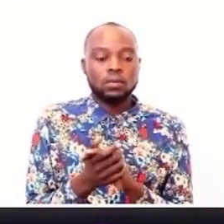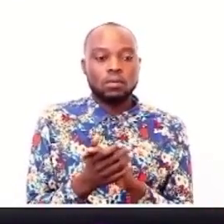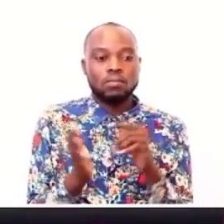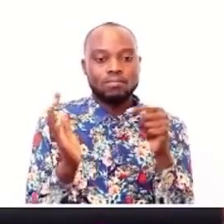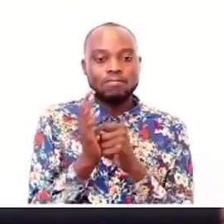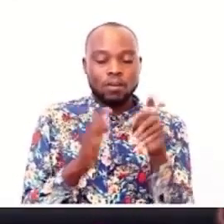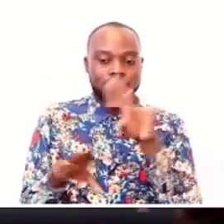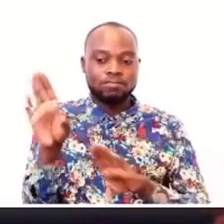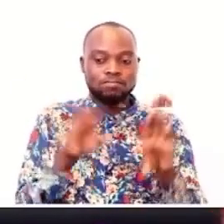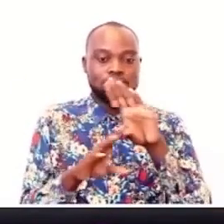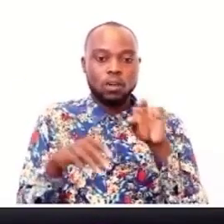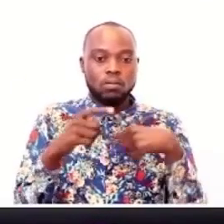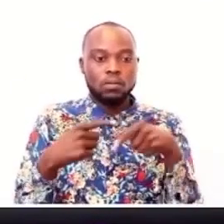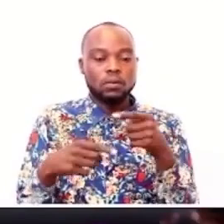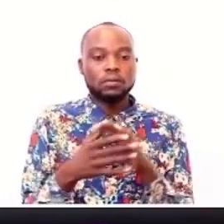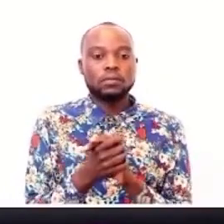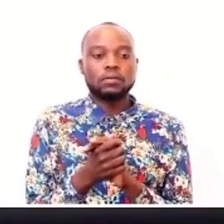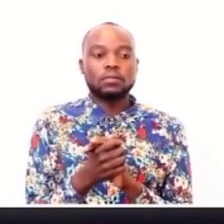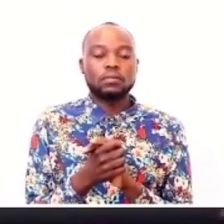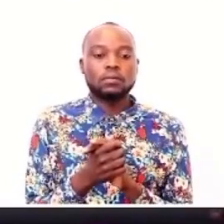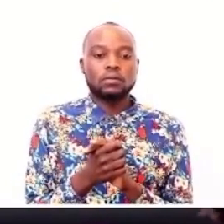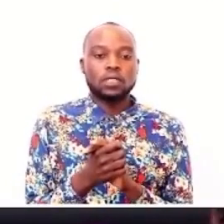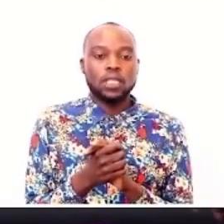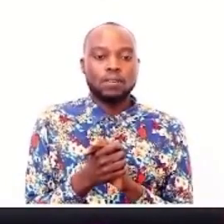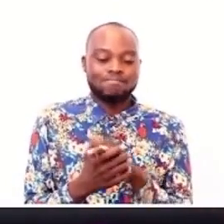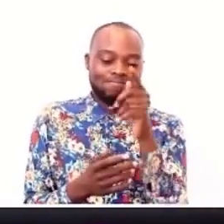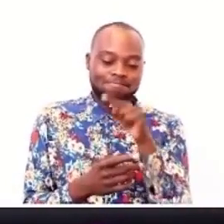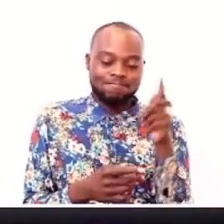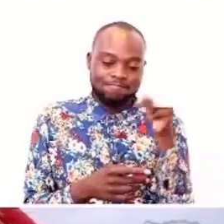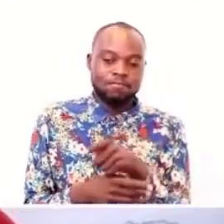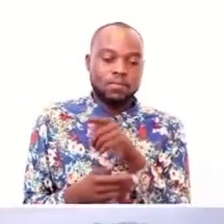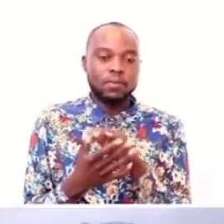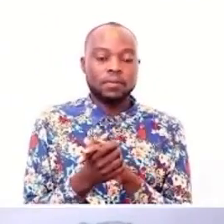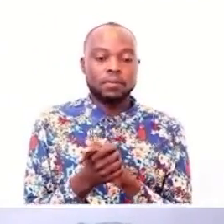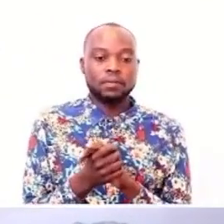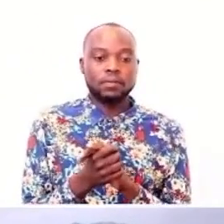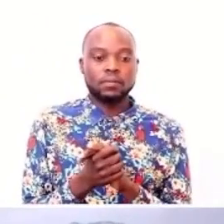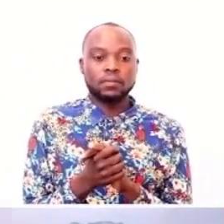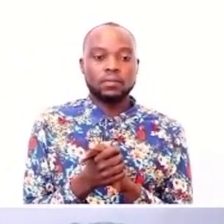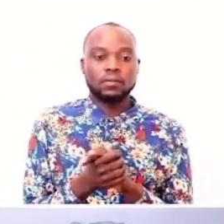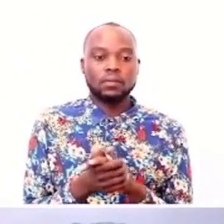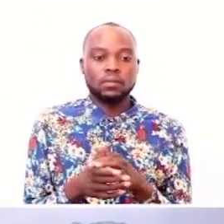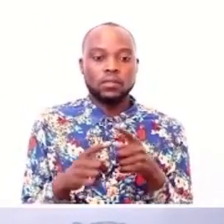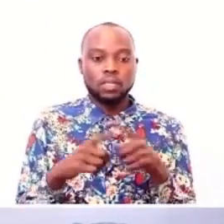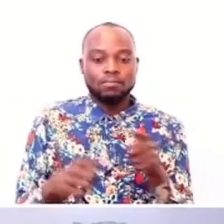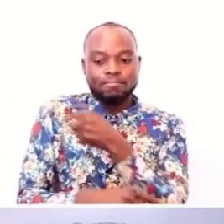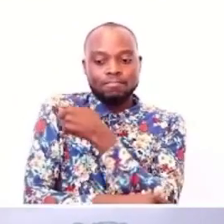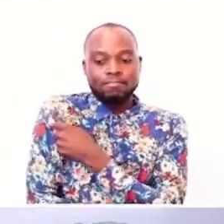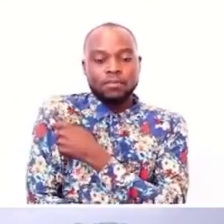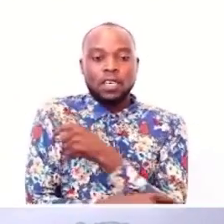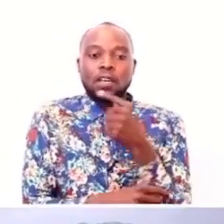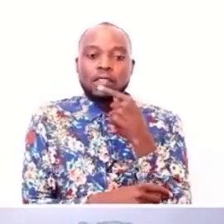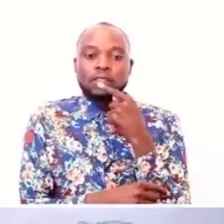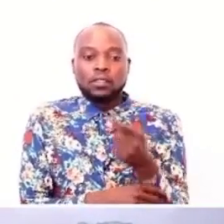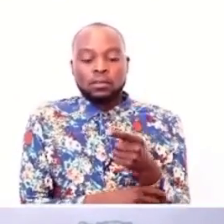climate reparations and debt reparations. Just cancel it. But it, like Dr. Nzana also said yesterday, our